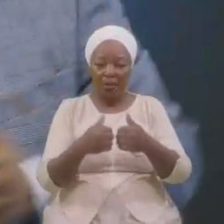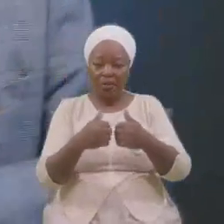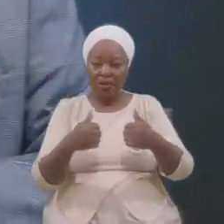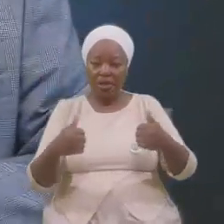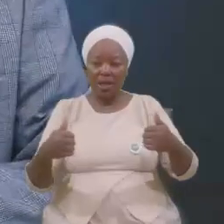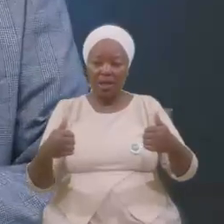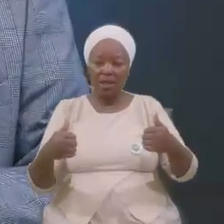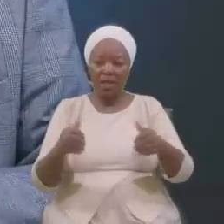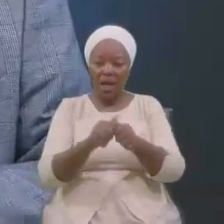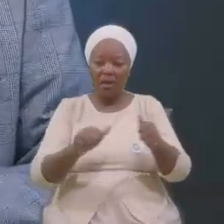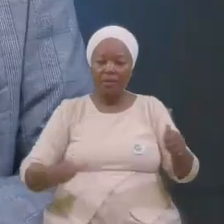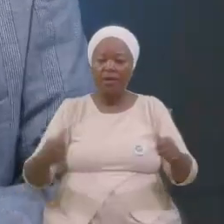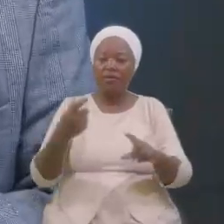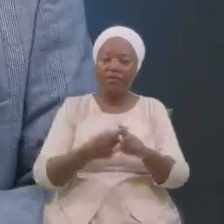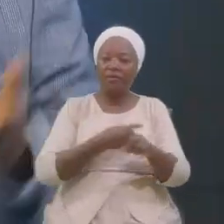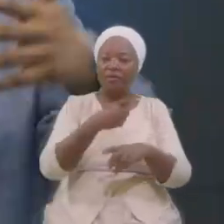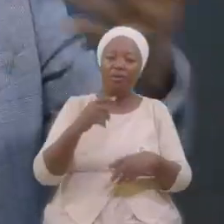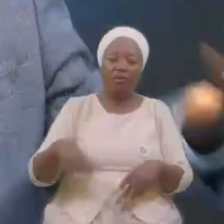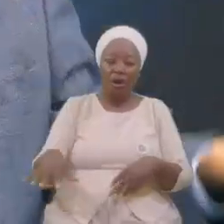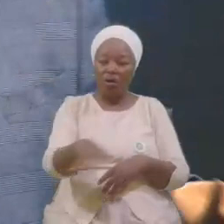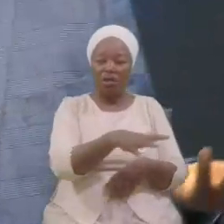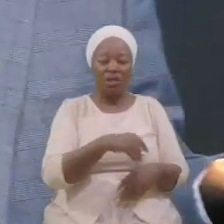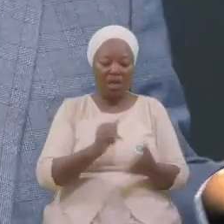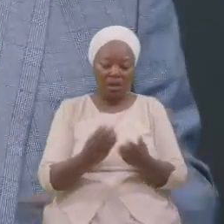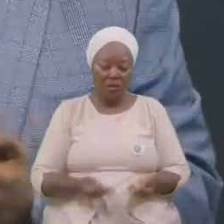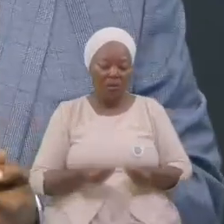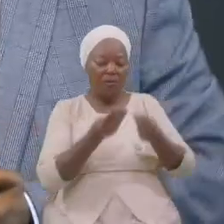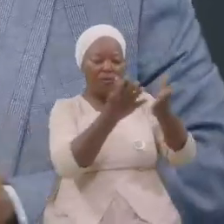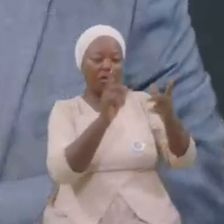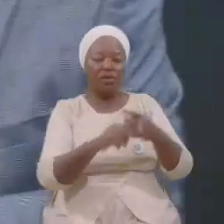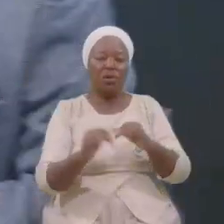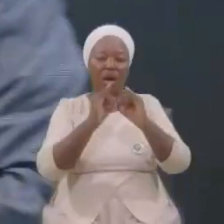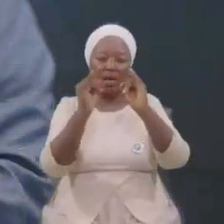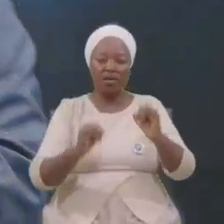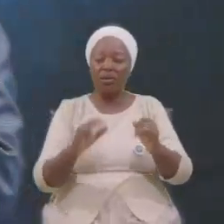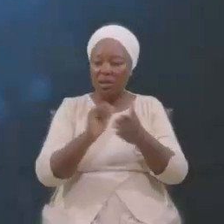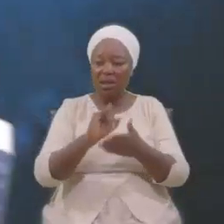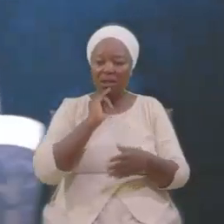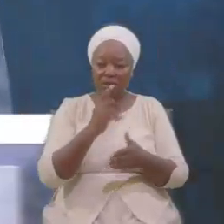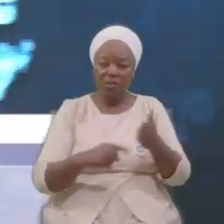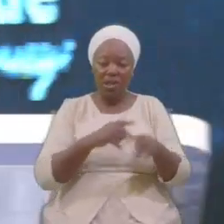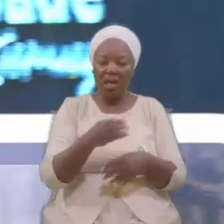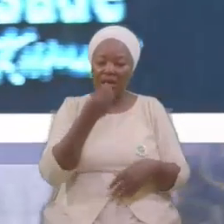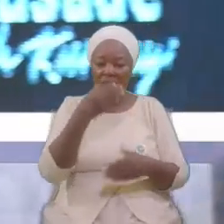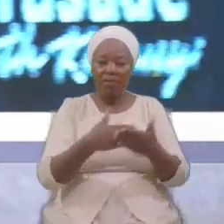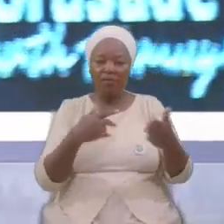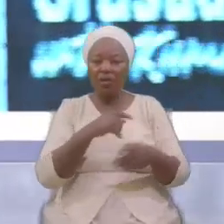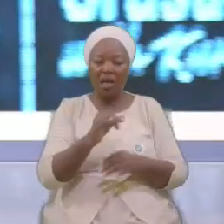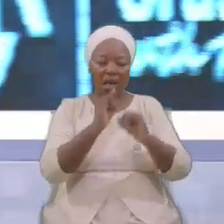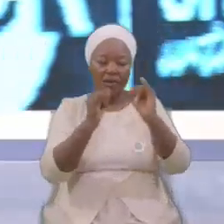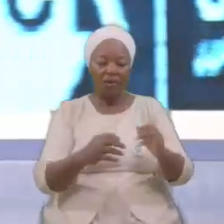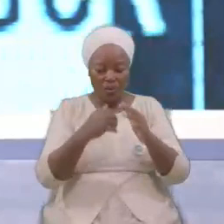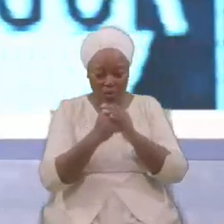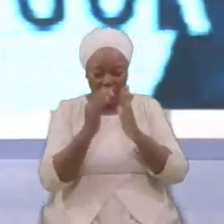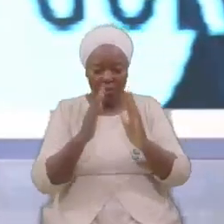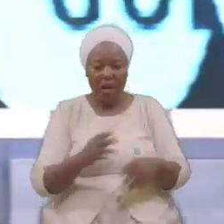meat offered to idols." That was, you know, what they were eating before. They were idol worshippers, and they would